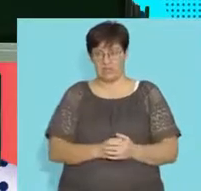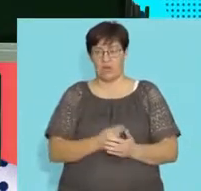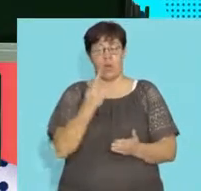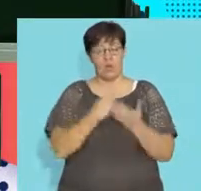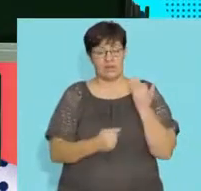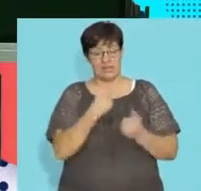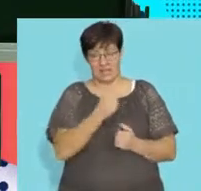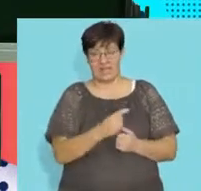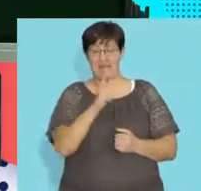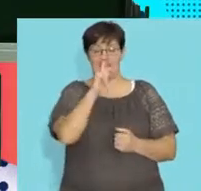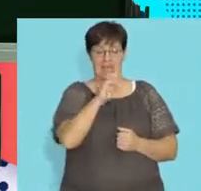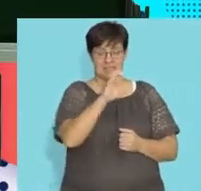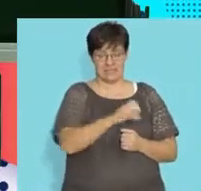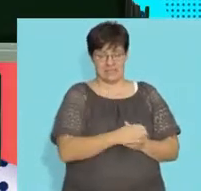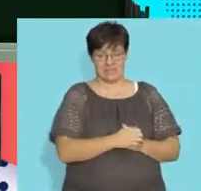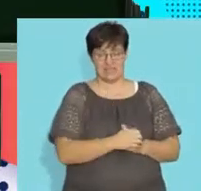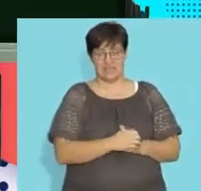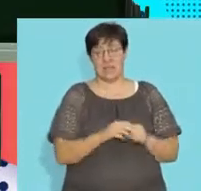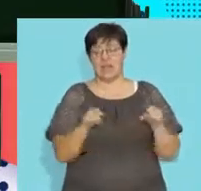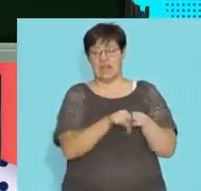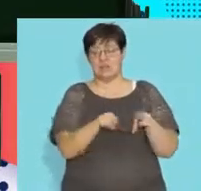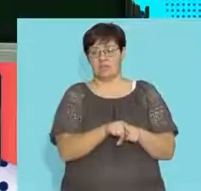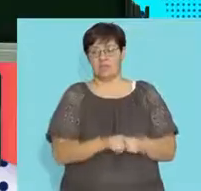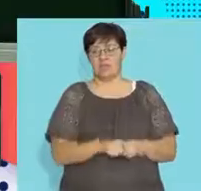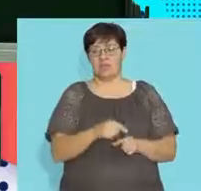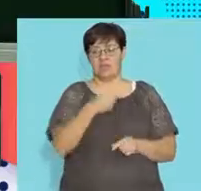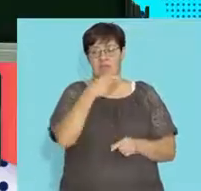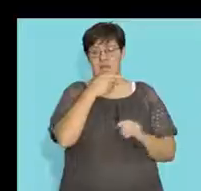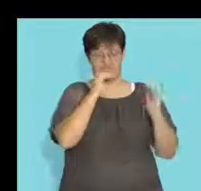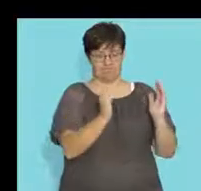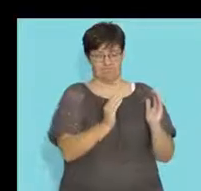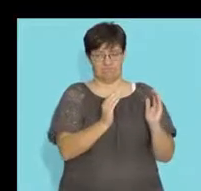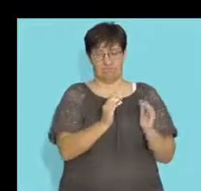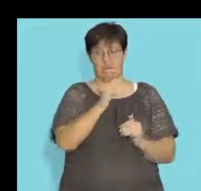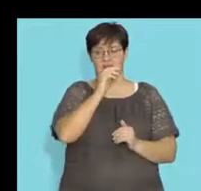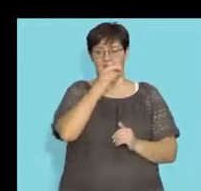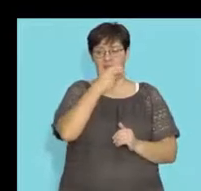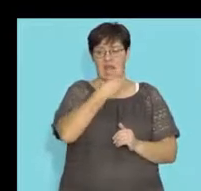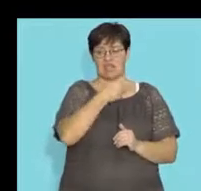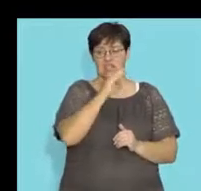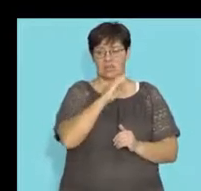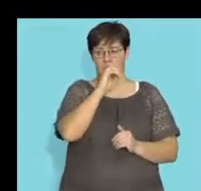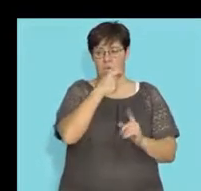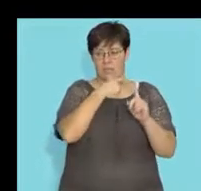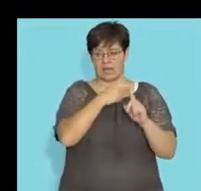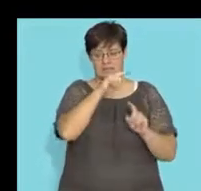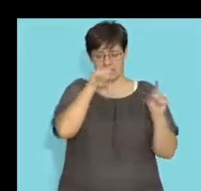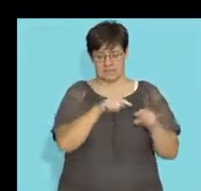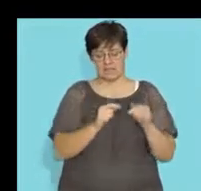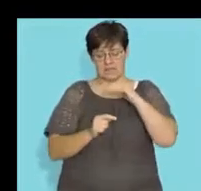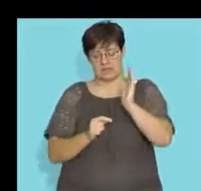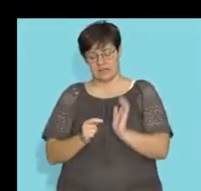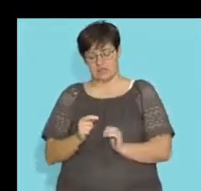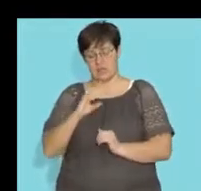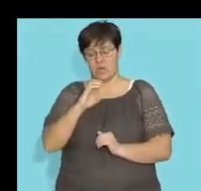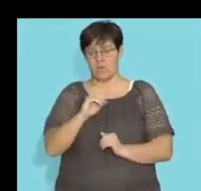Kc expression. We can then just say that Kc is then equal to our hydronium